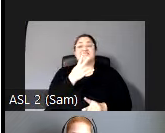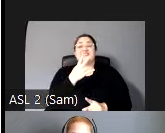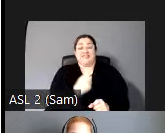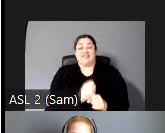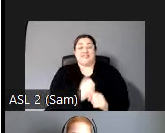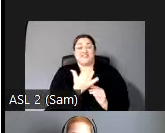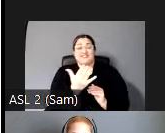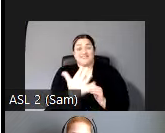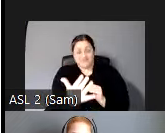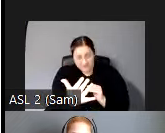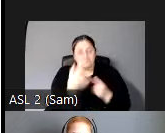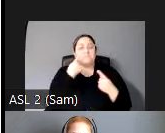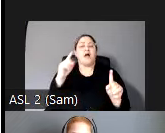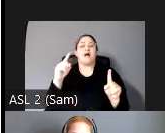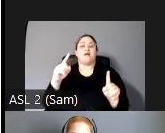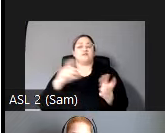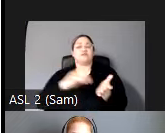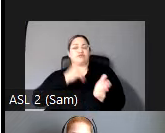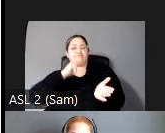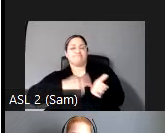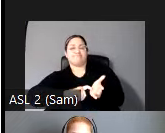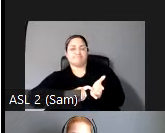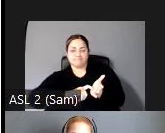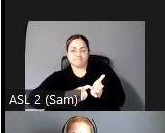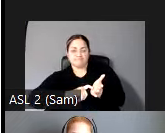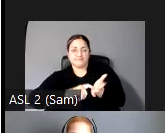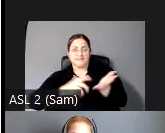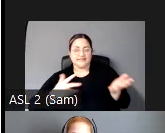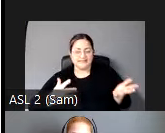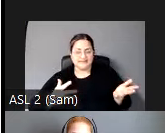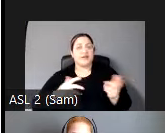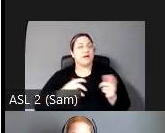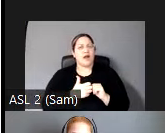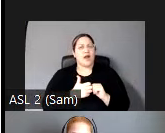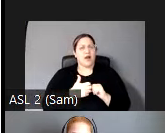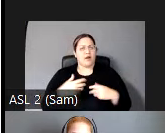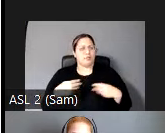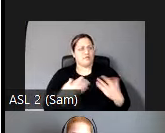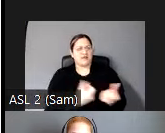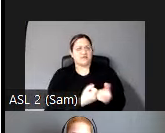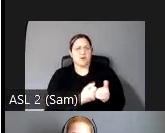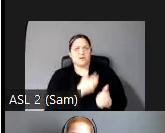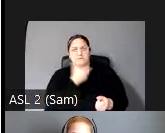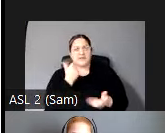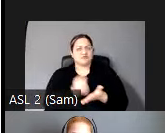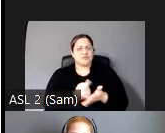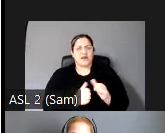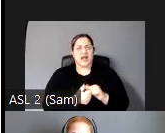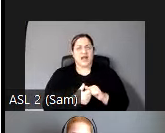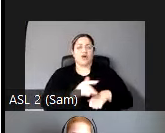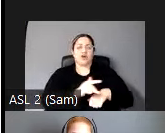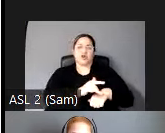are medical treatments, they need to be caught early on. And what we know is by the time people are